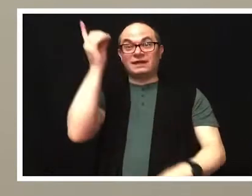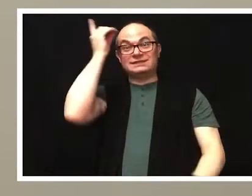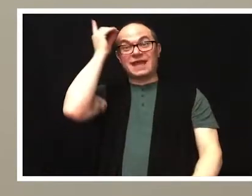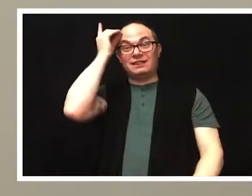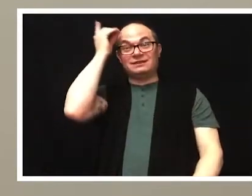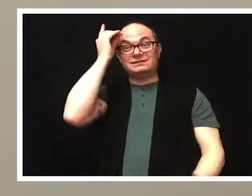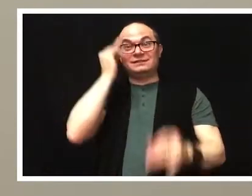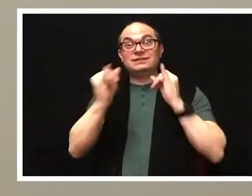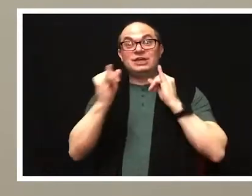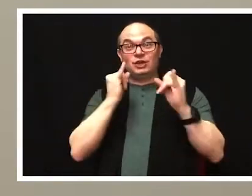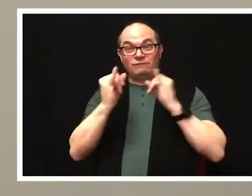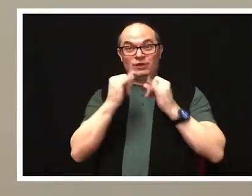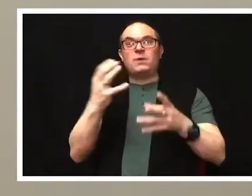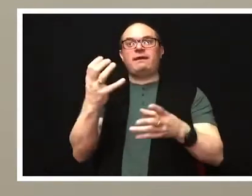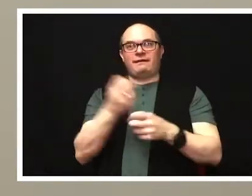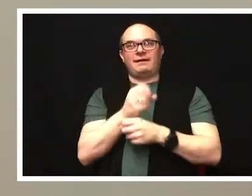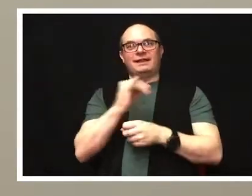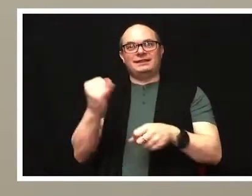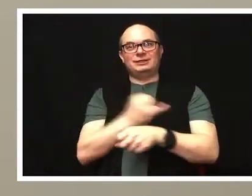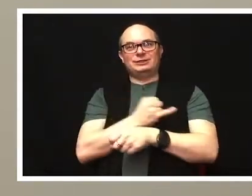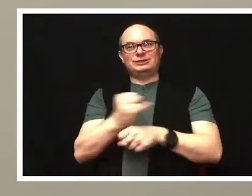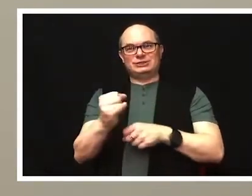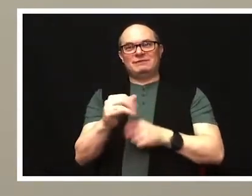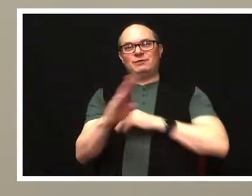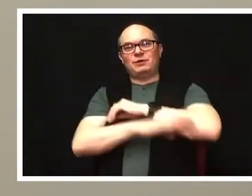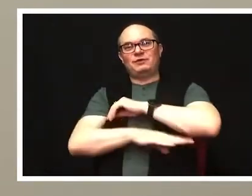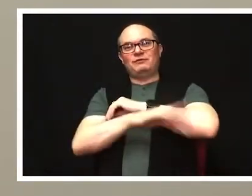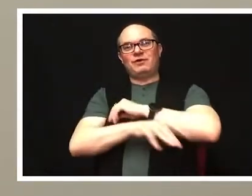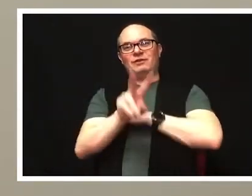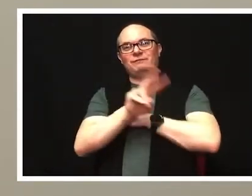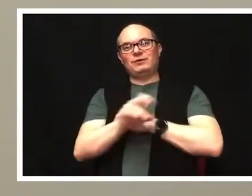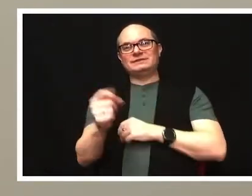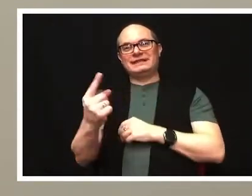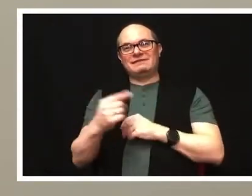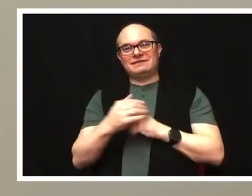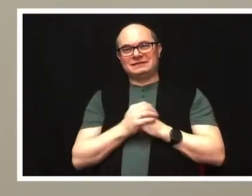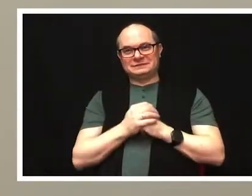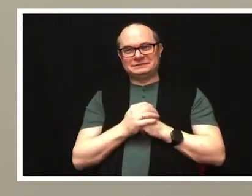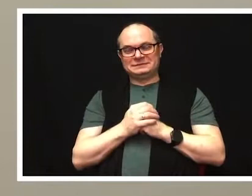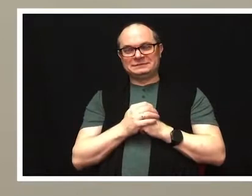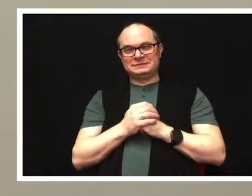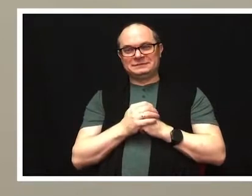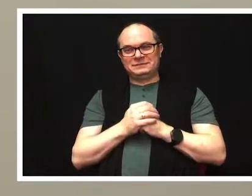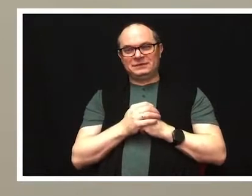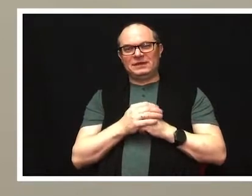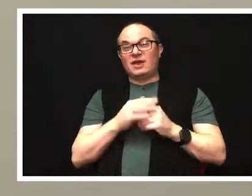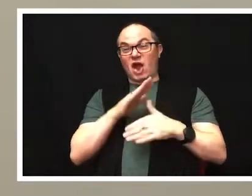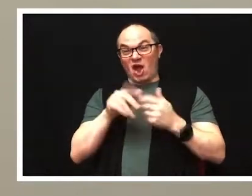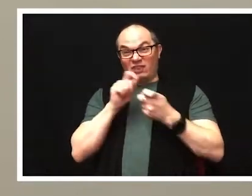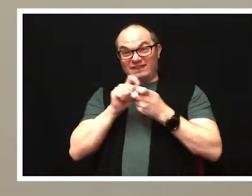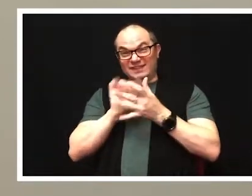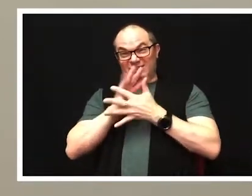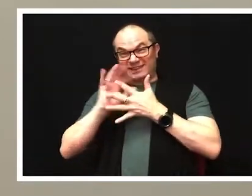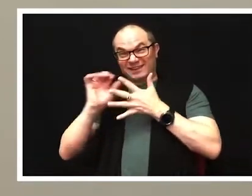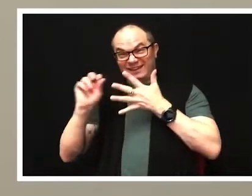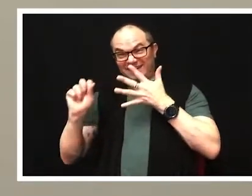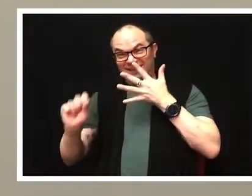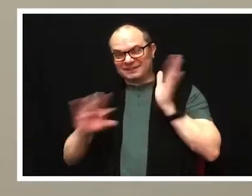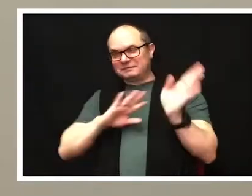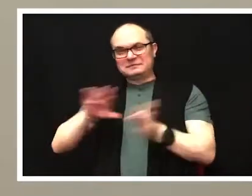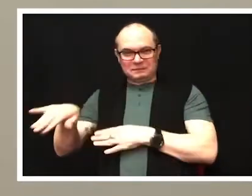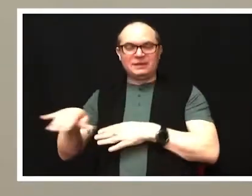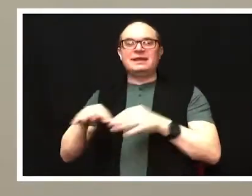to interview and ultimately landed that internship for the fall of 2011. I'll save you all of the details about my